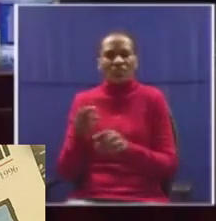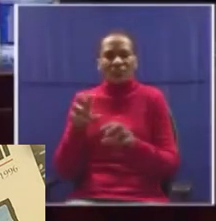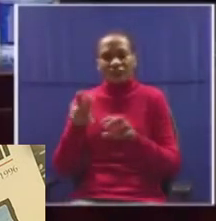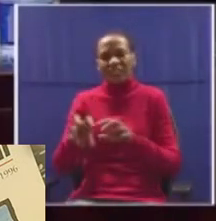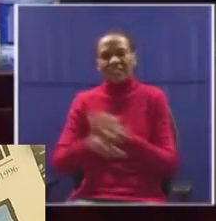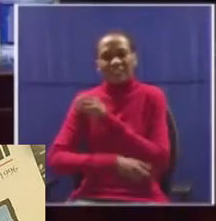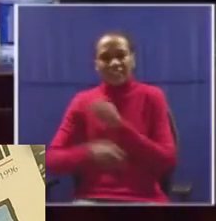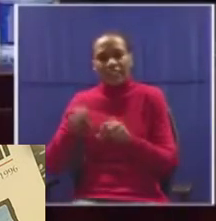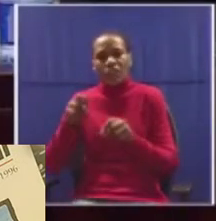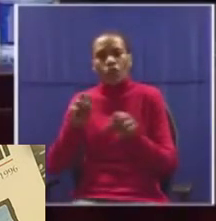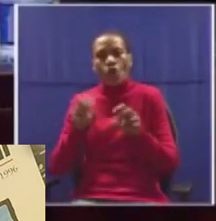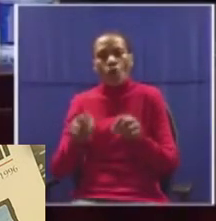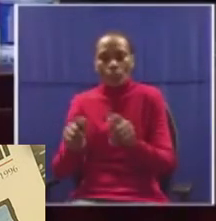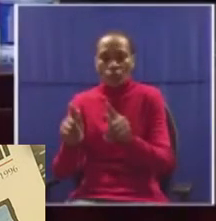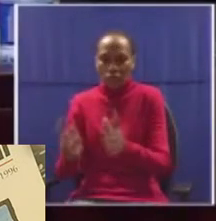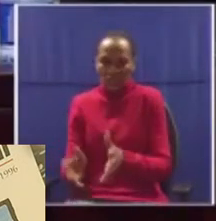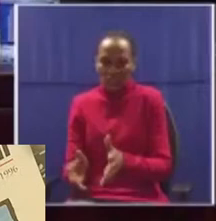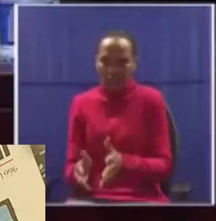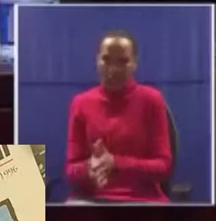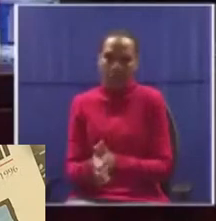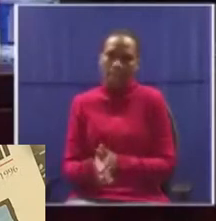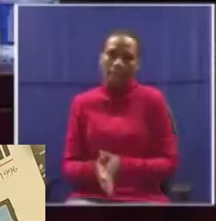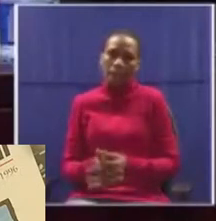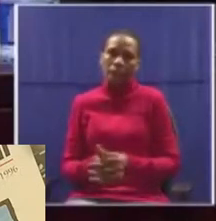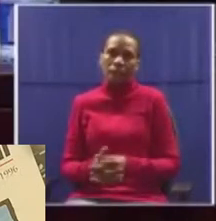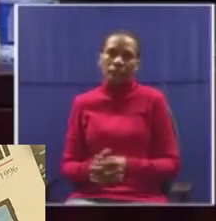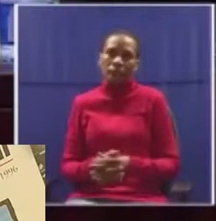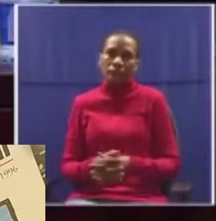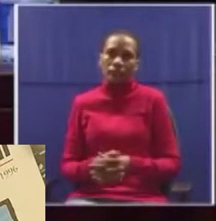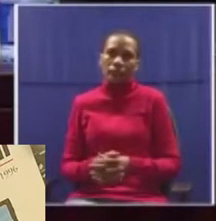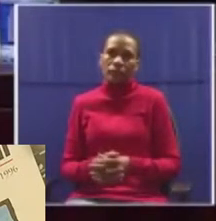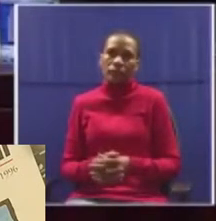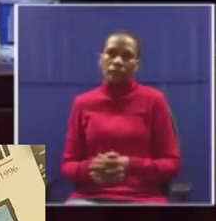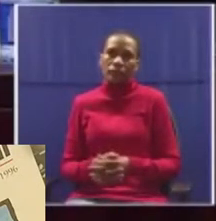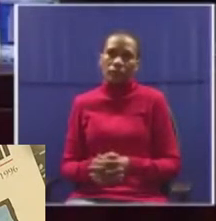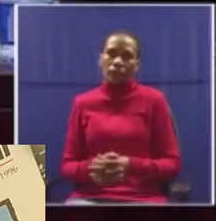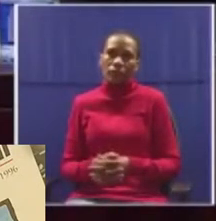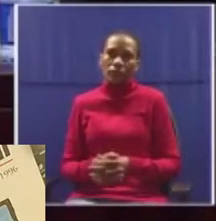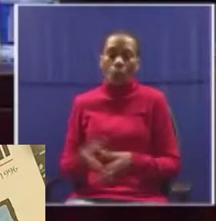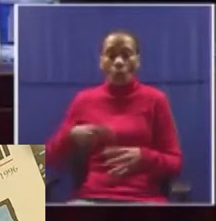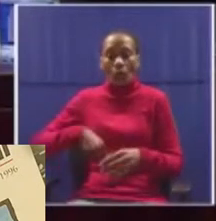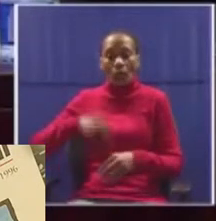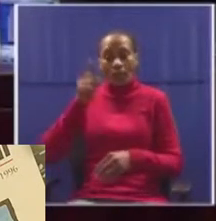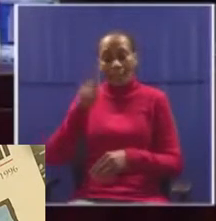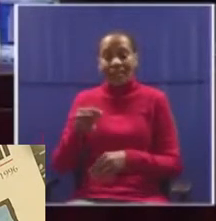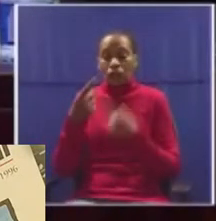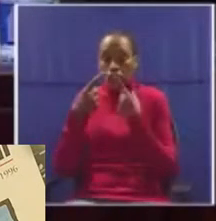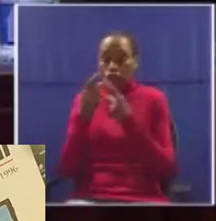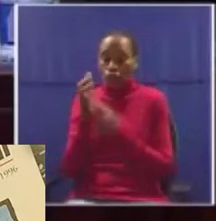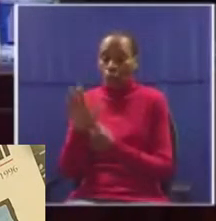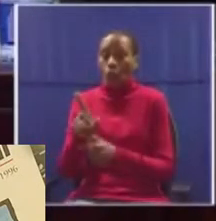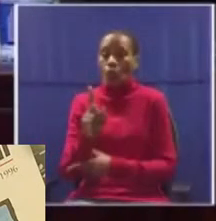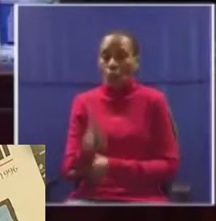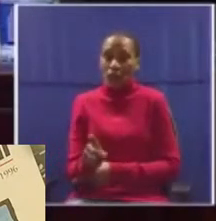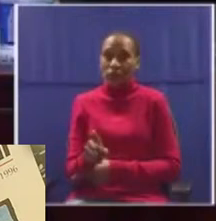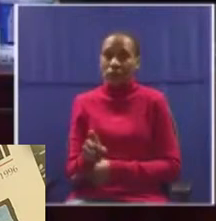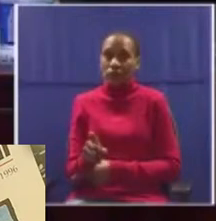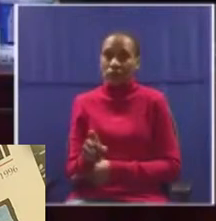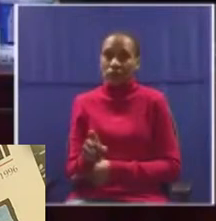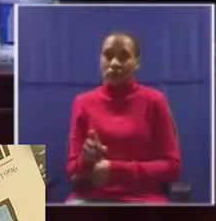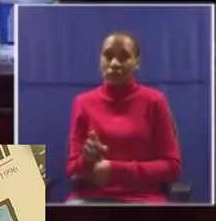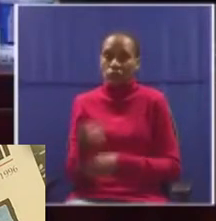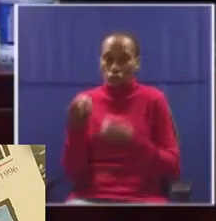a superlicious Manner and his moonshot parting what needs to be acknowledged is that to deal